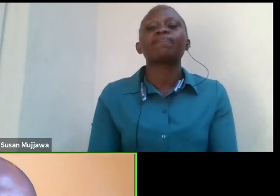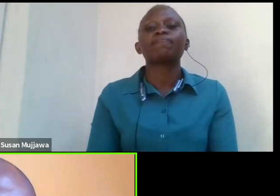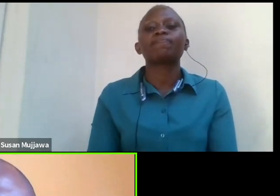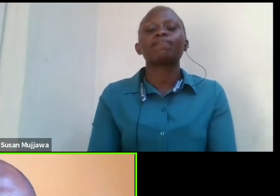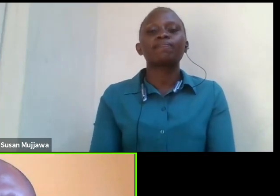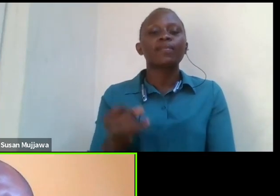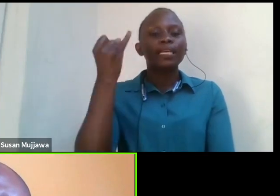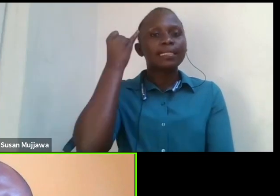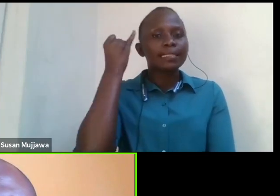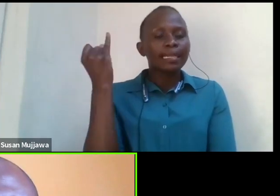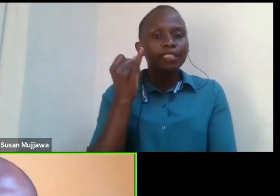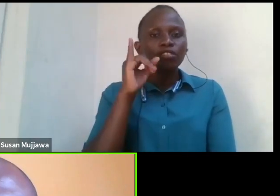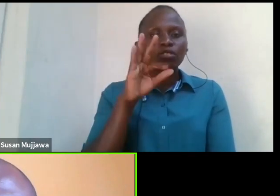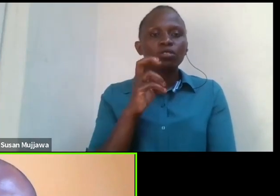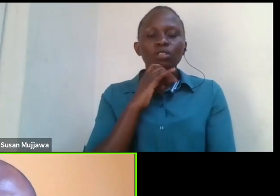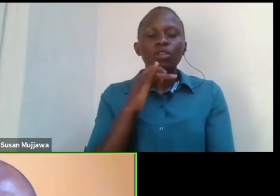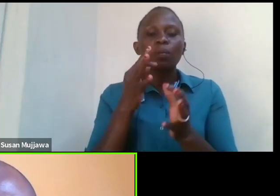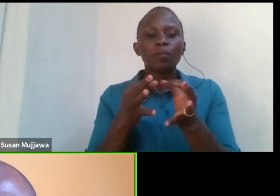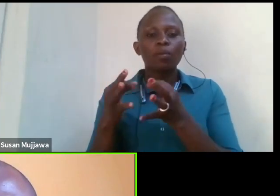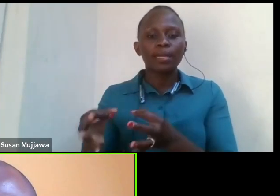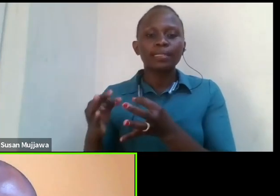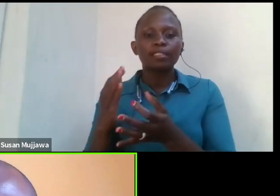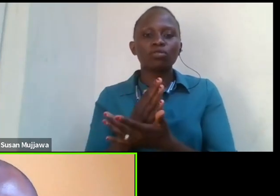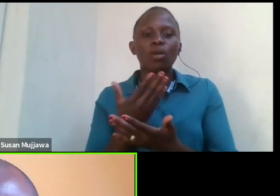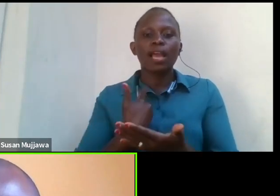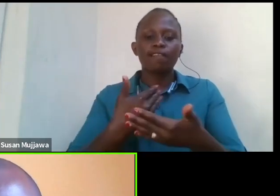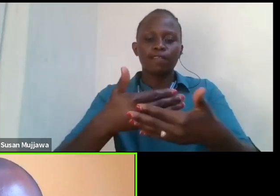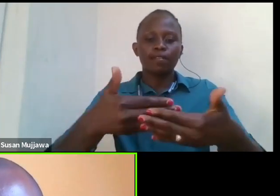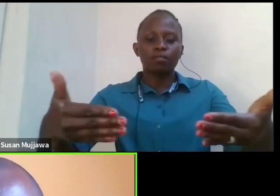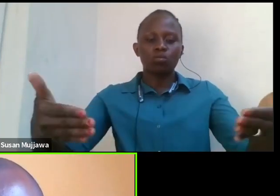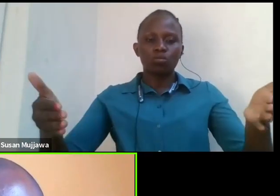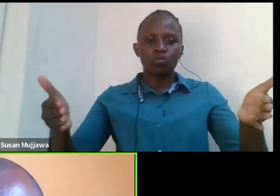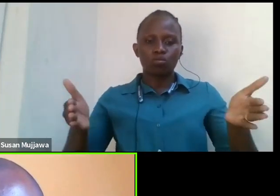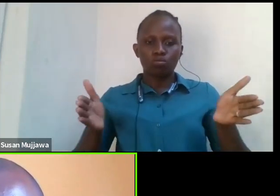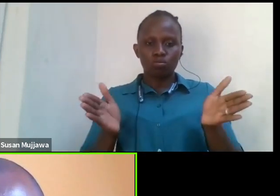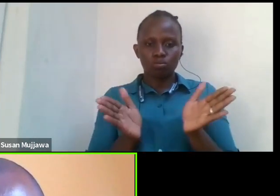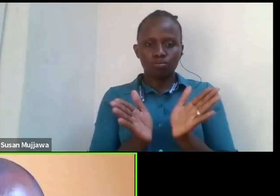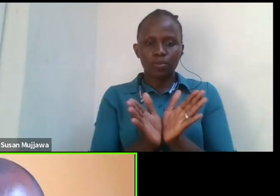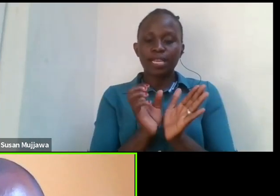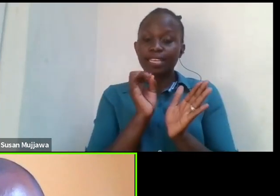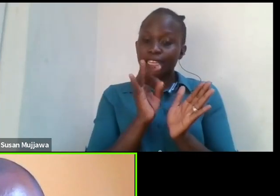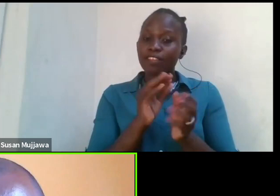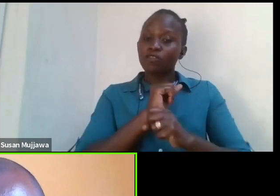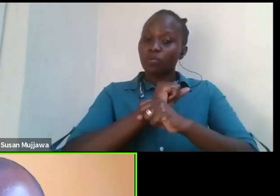intellectual property are territorial in nature. When you protect,